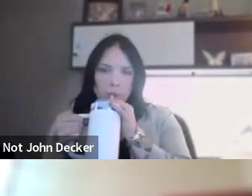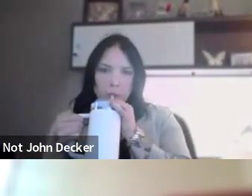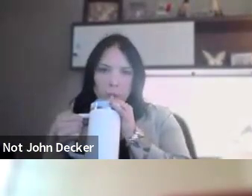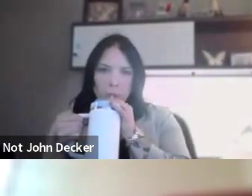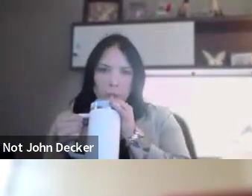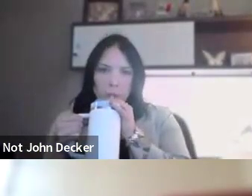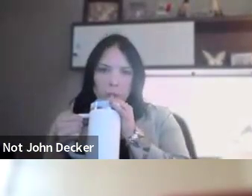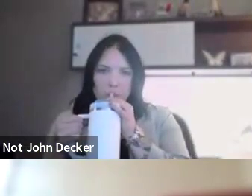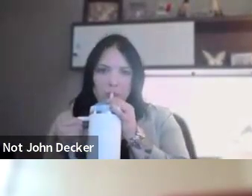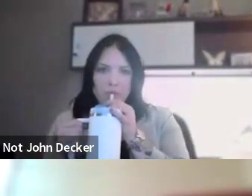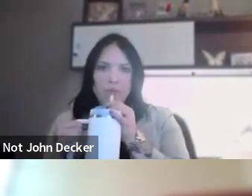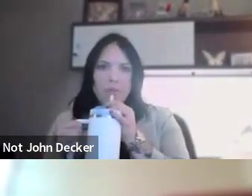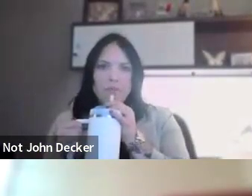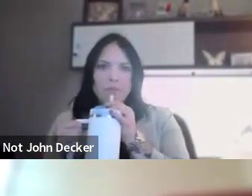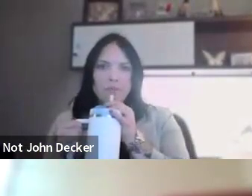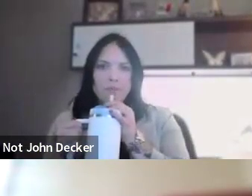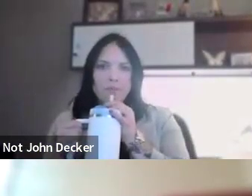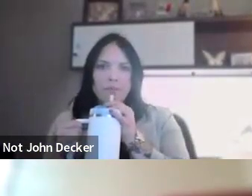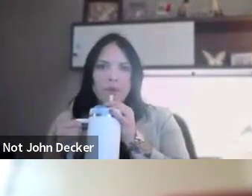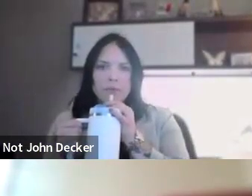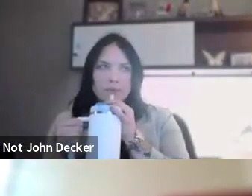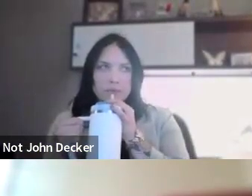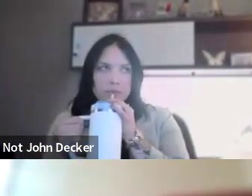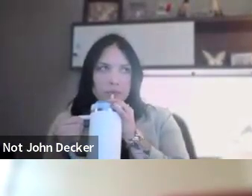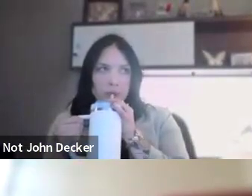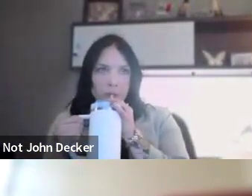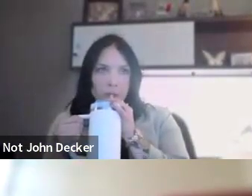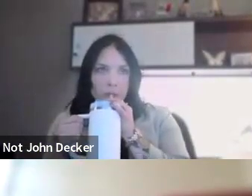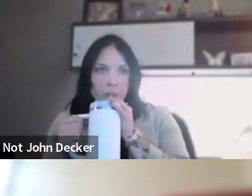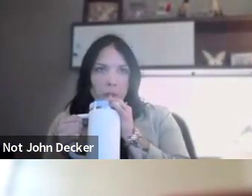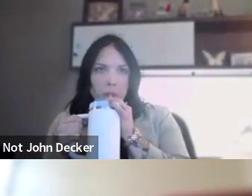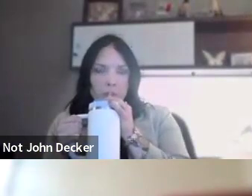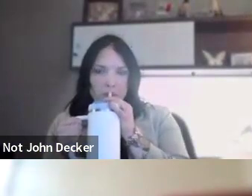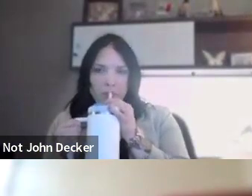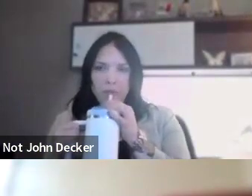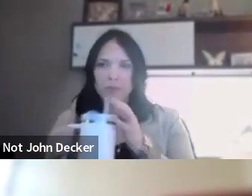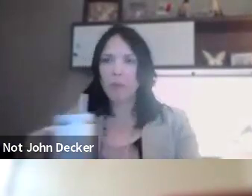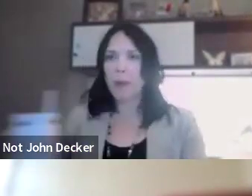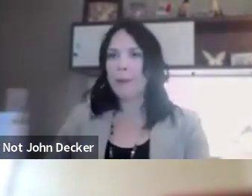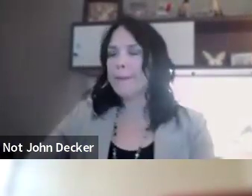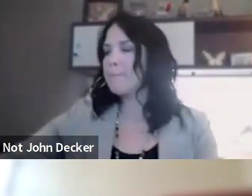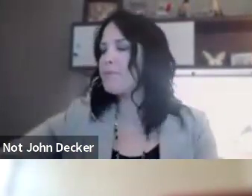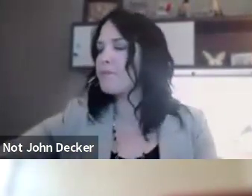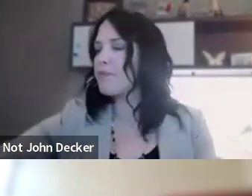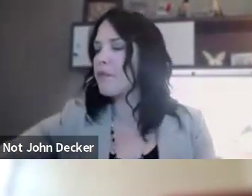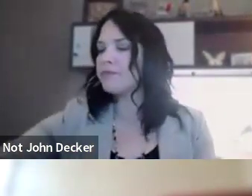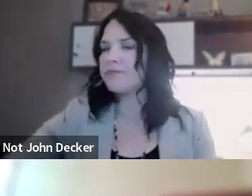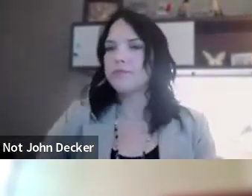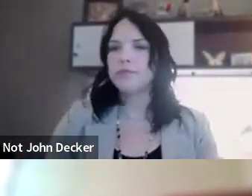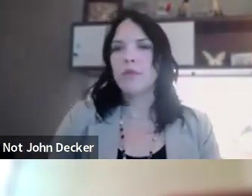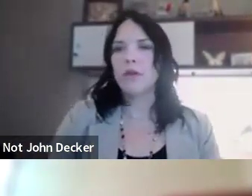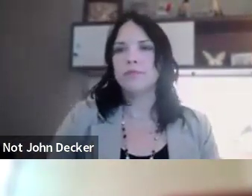the HCBS grants are and what DDS specifically has made for